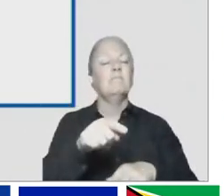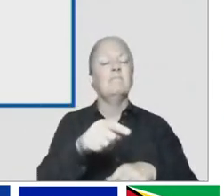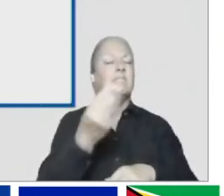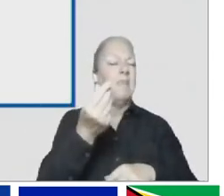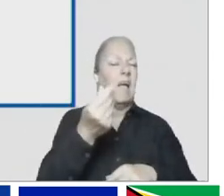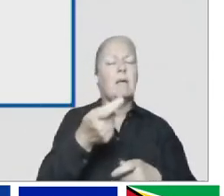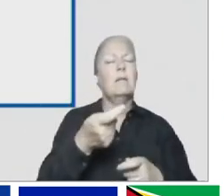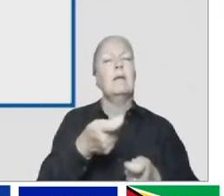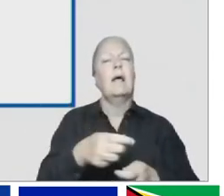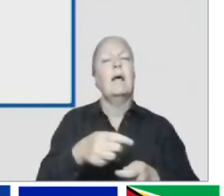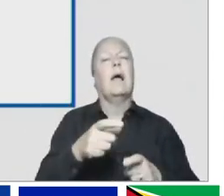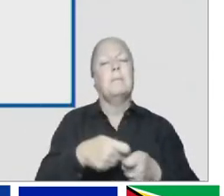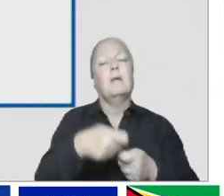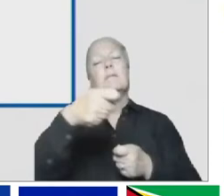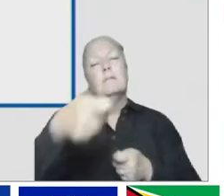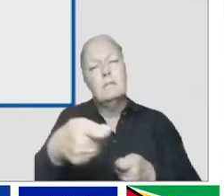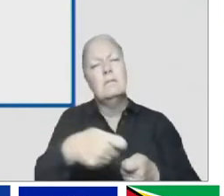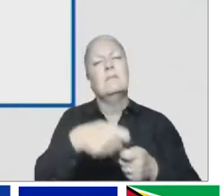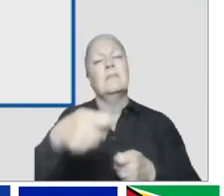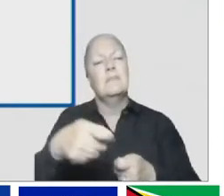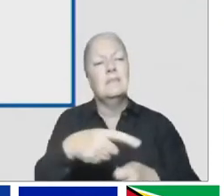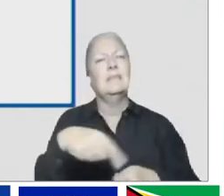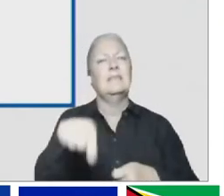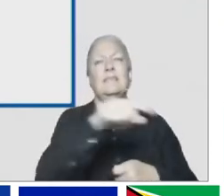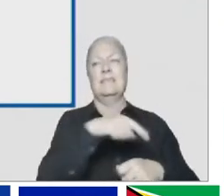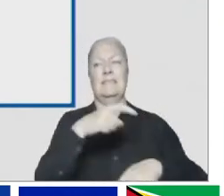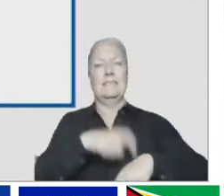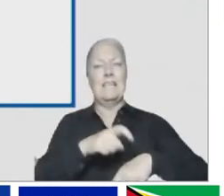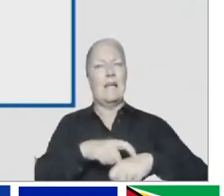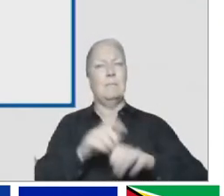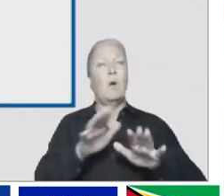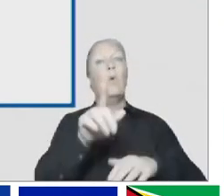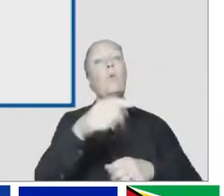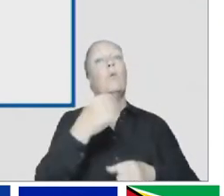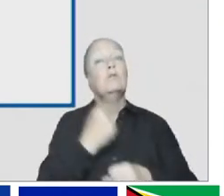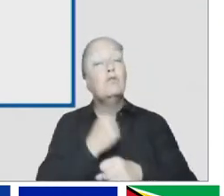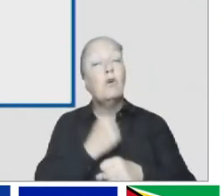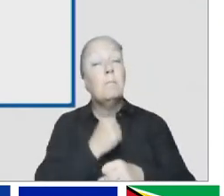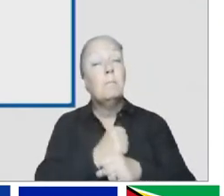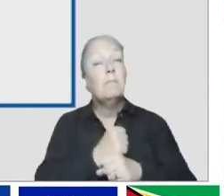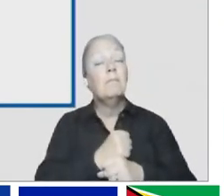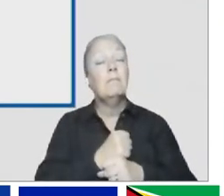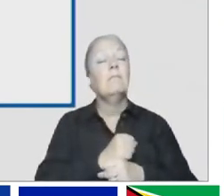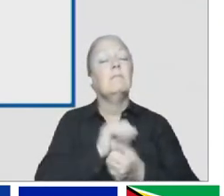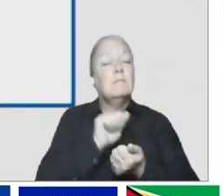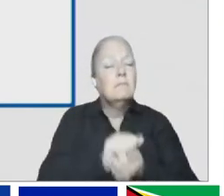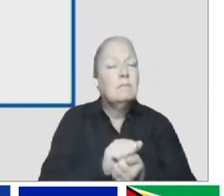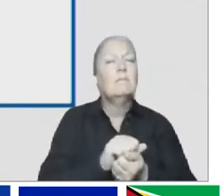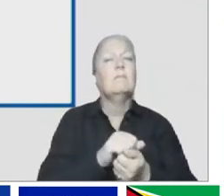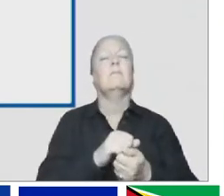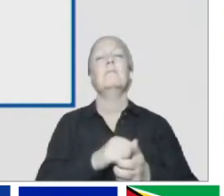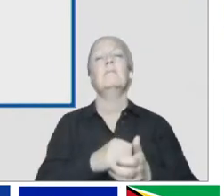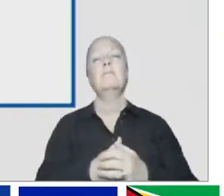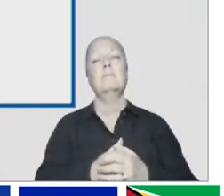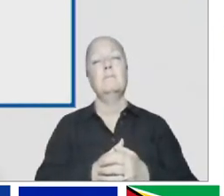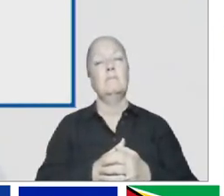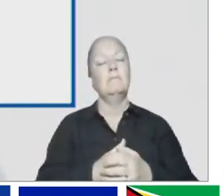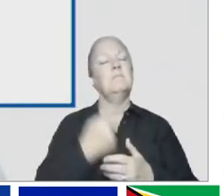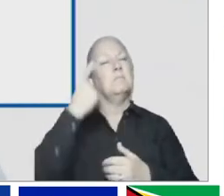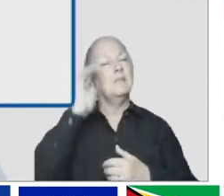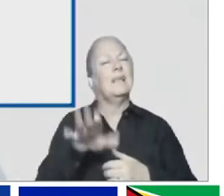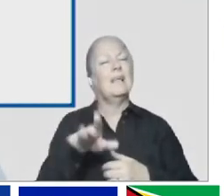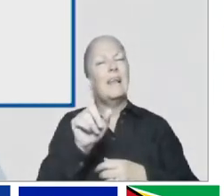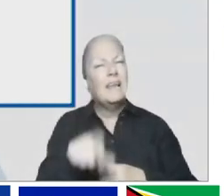distress, bolster job retention, cushion immediate basic needs impacts, and encourage consumption. And this